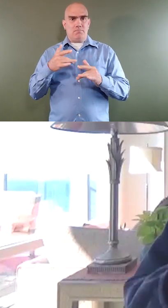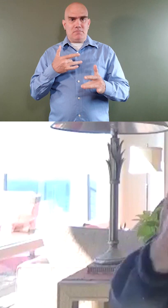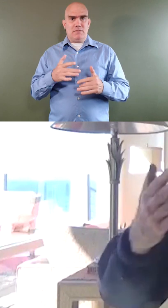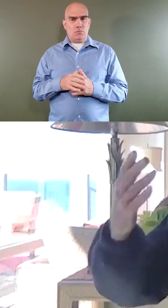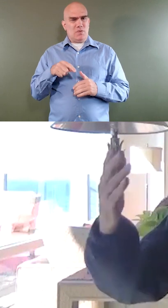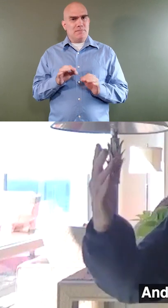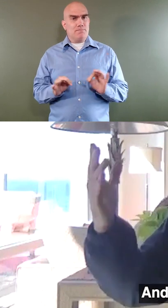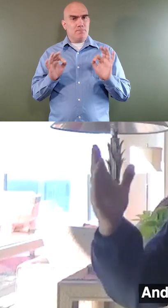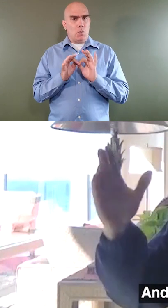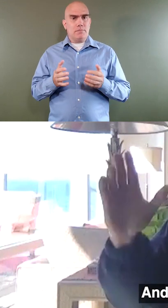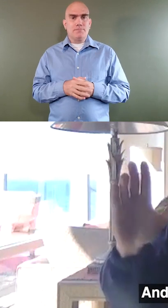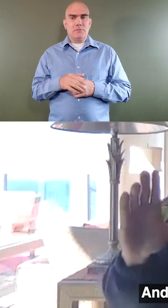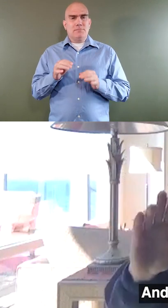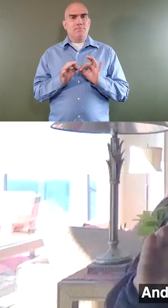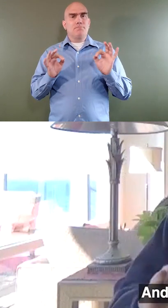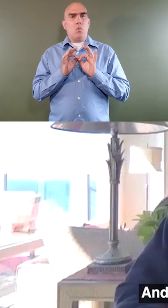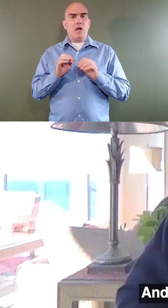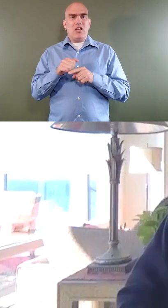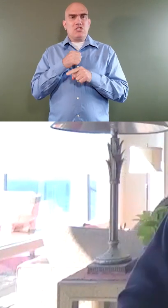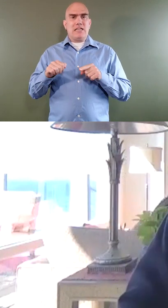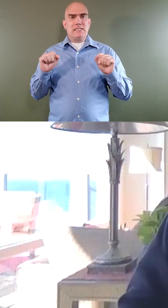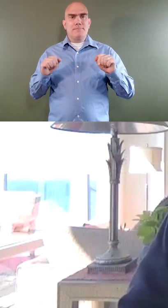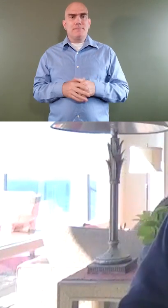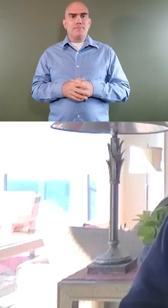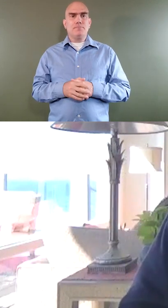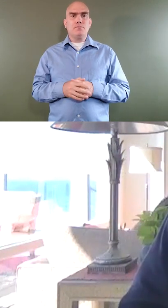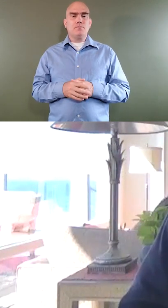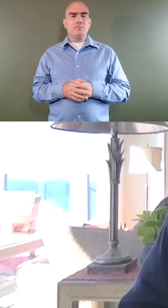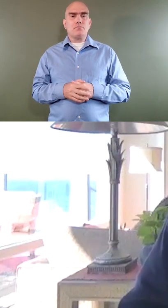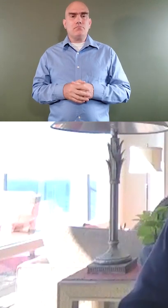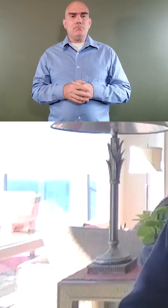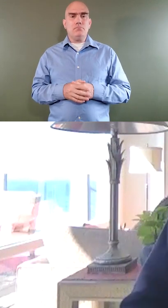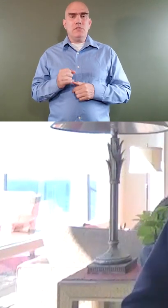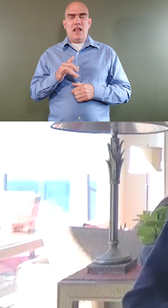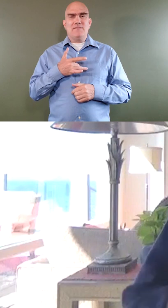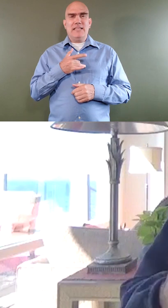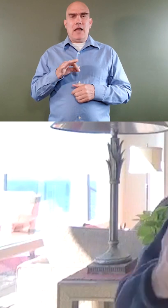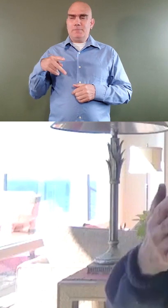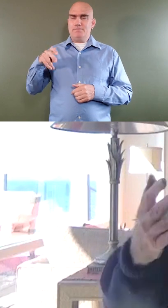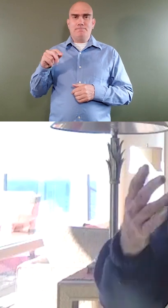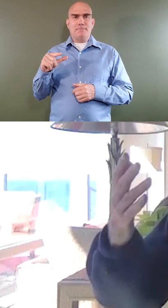And so this is important. And so this is an important exercise to get that feeling